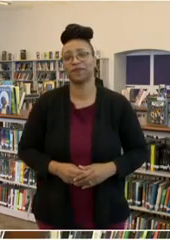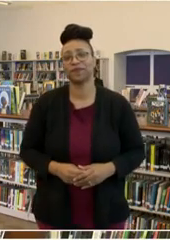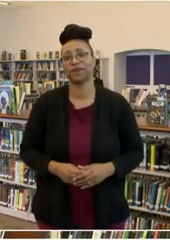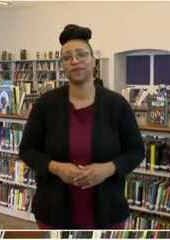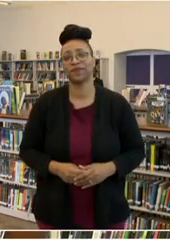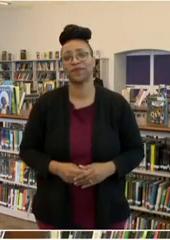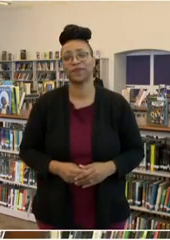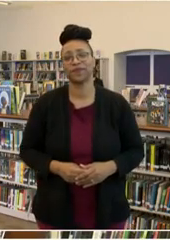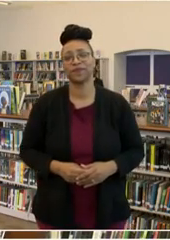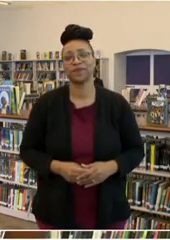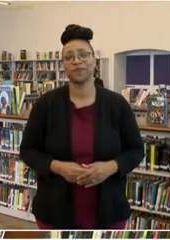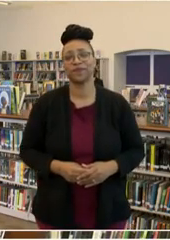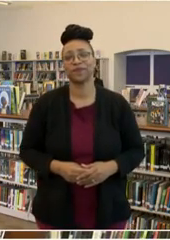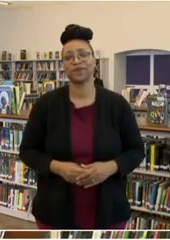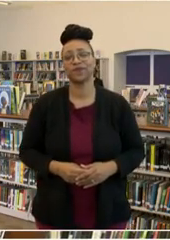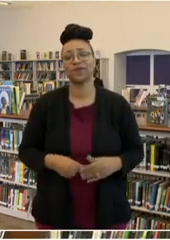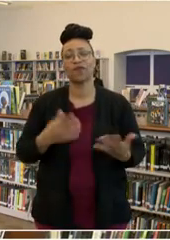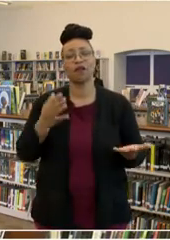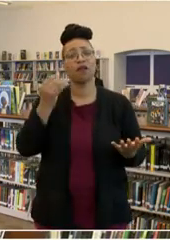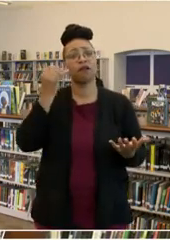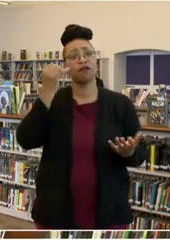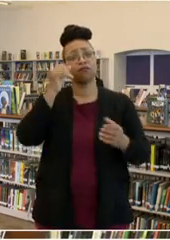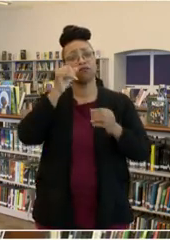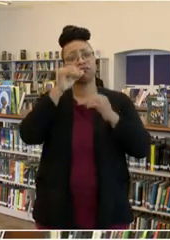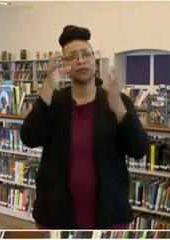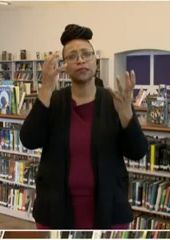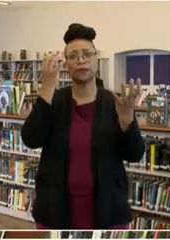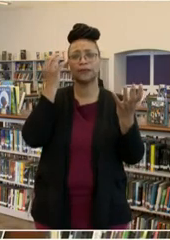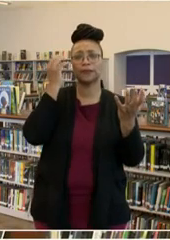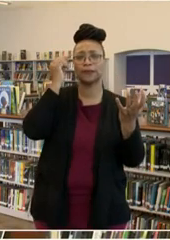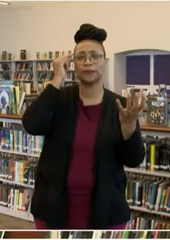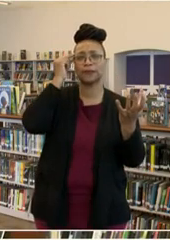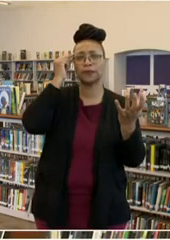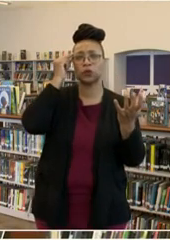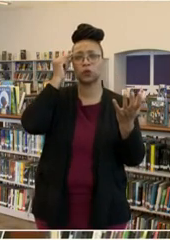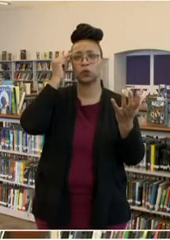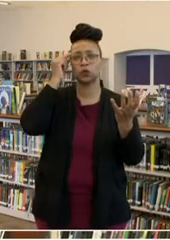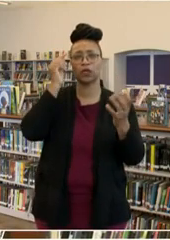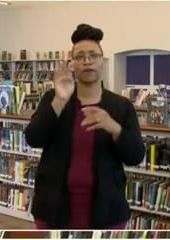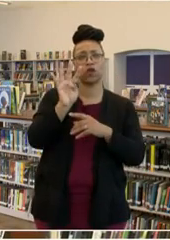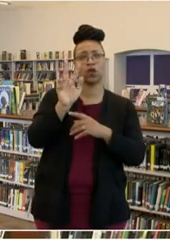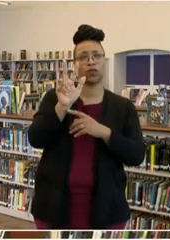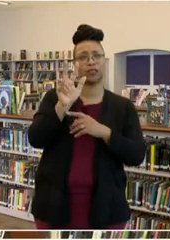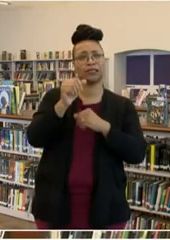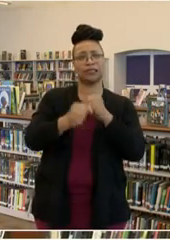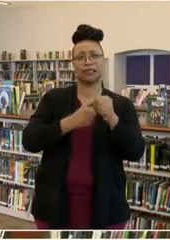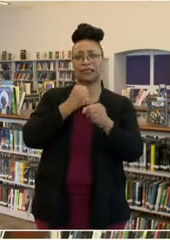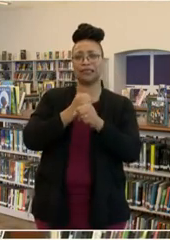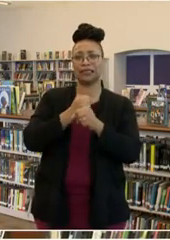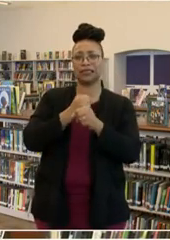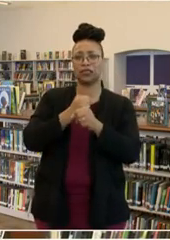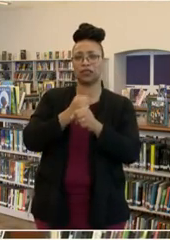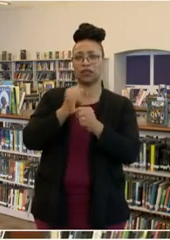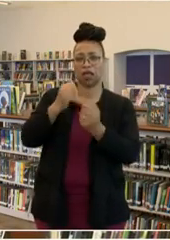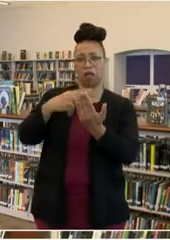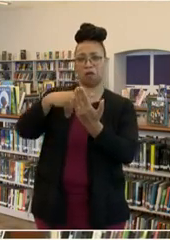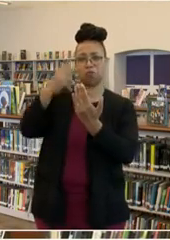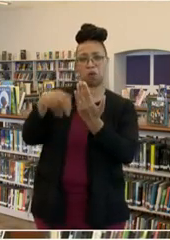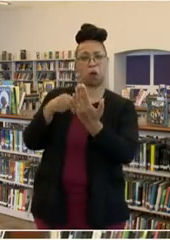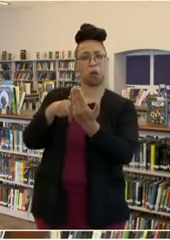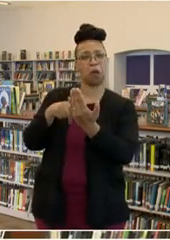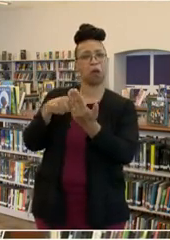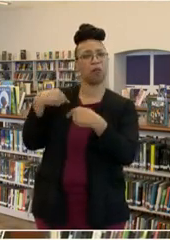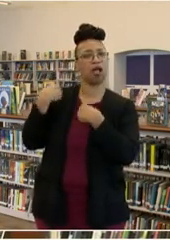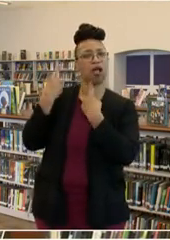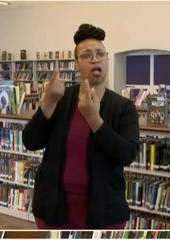for granted. But you can go to major cities around the United States that cannot make a similar pledge. That if you are